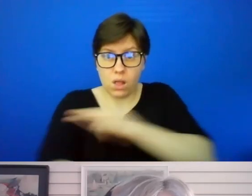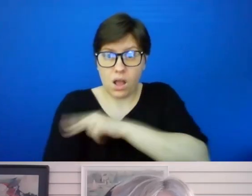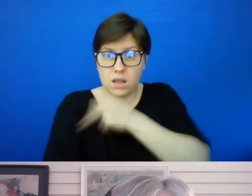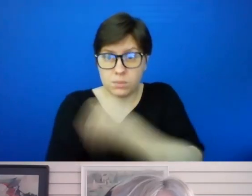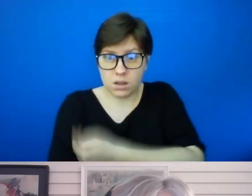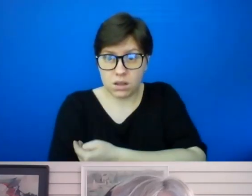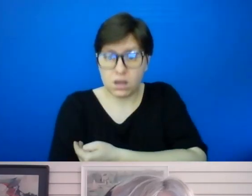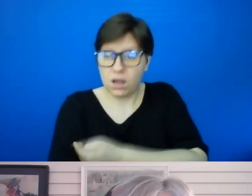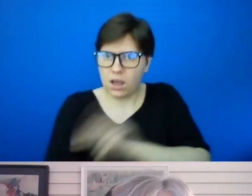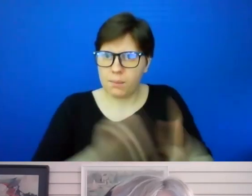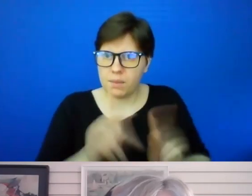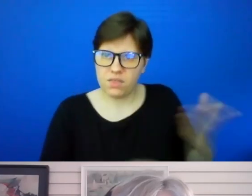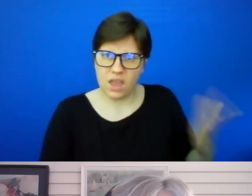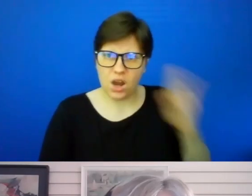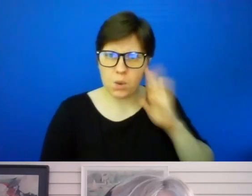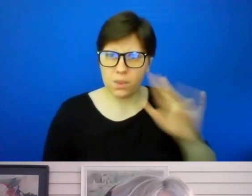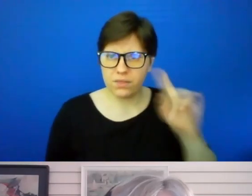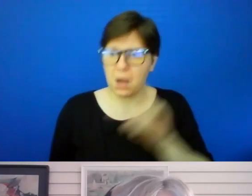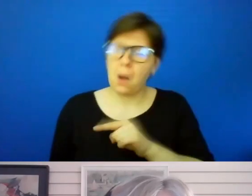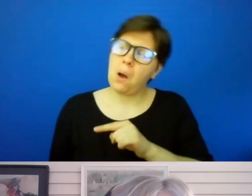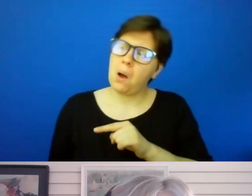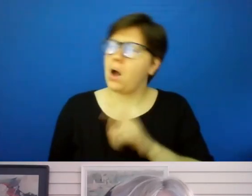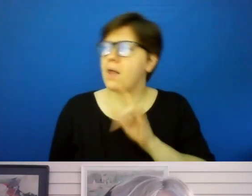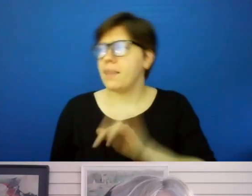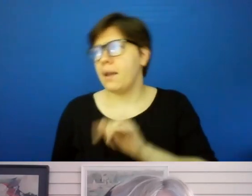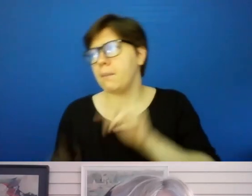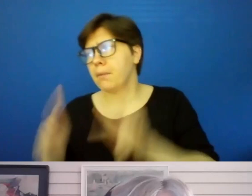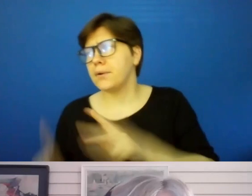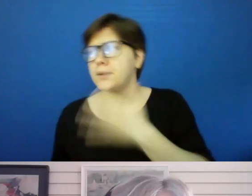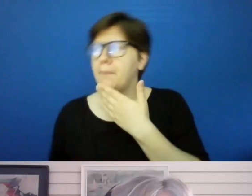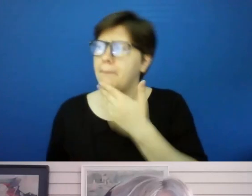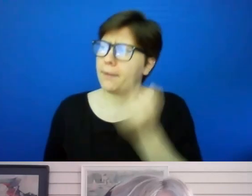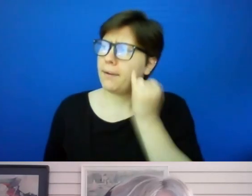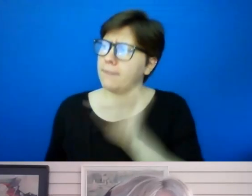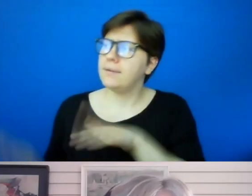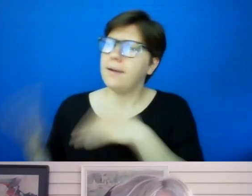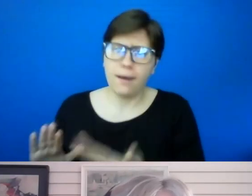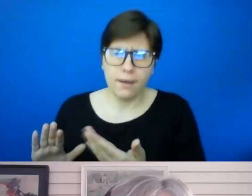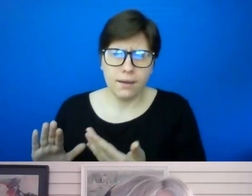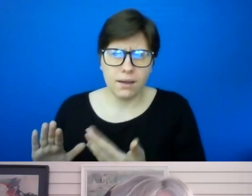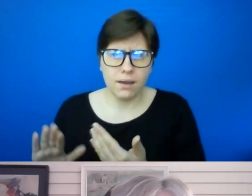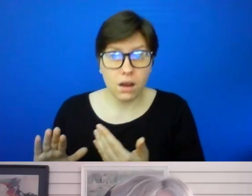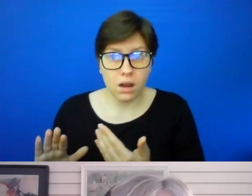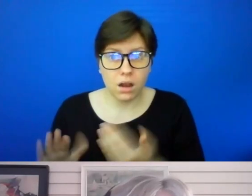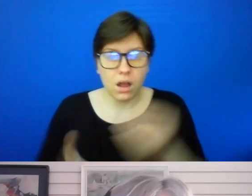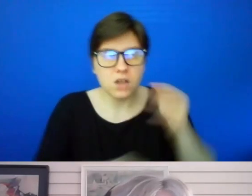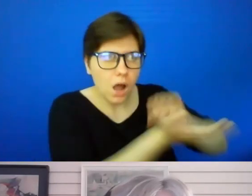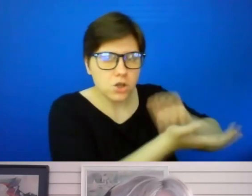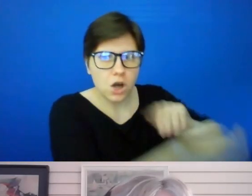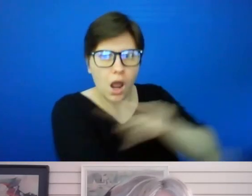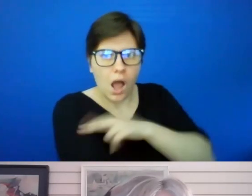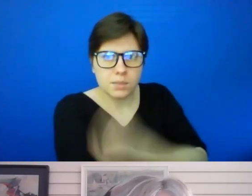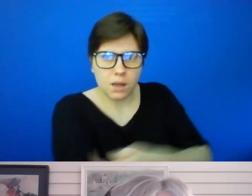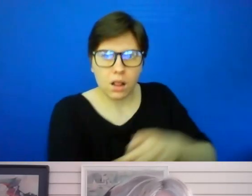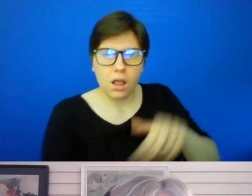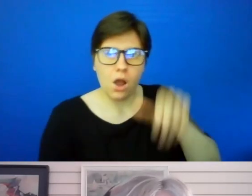be people there thinking, well, this person really might be better off dead, like the doctor and the hospital in